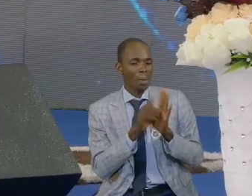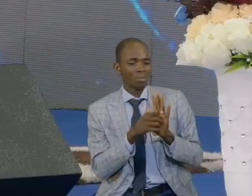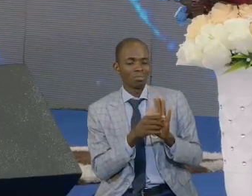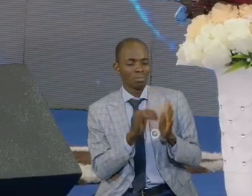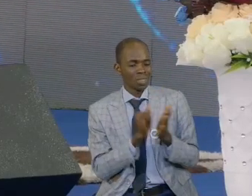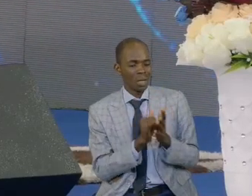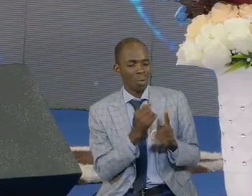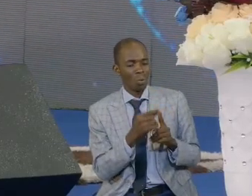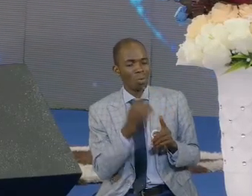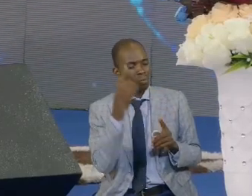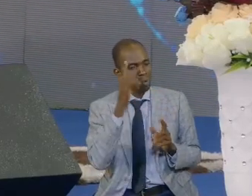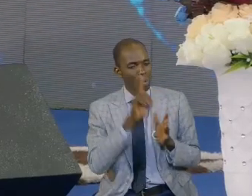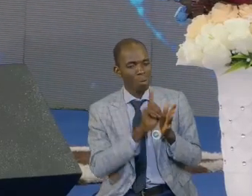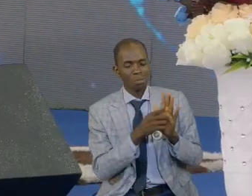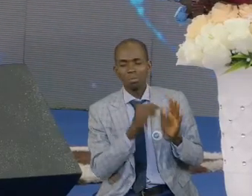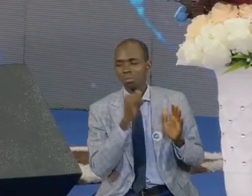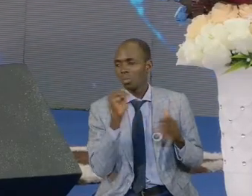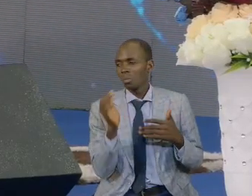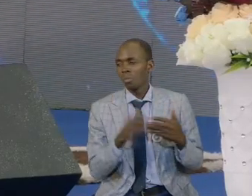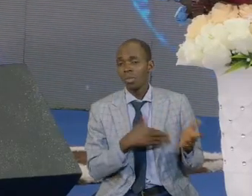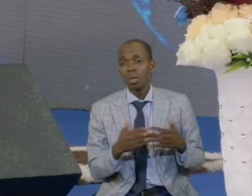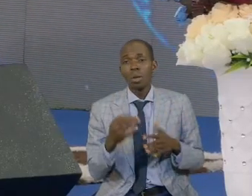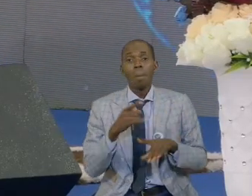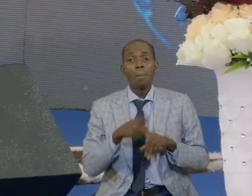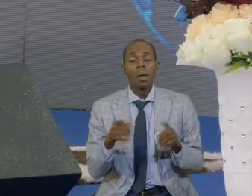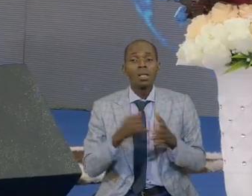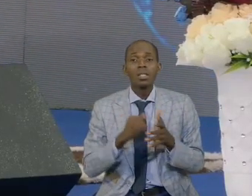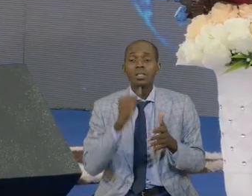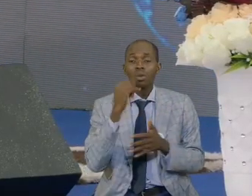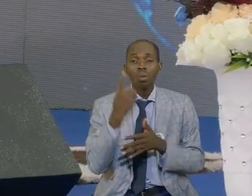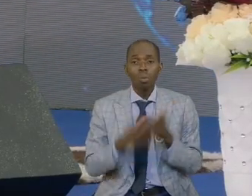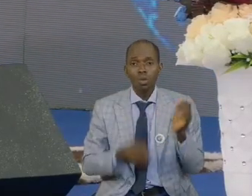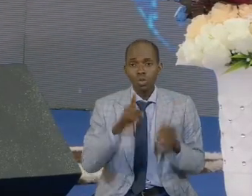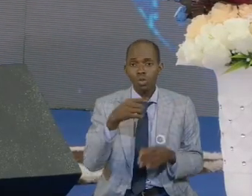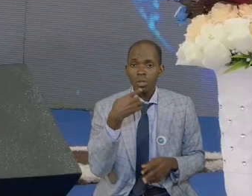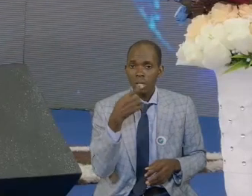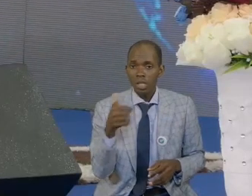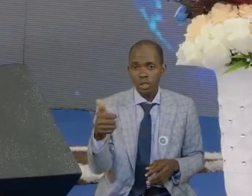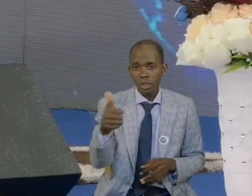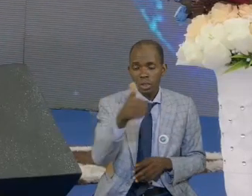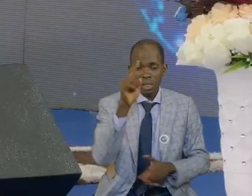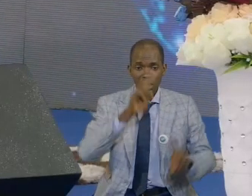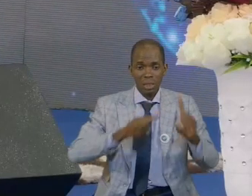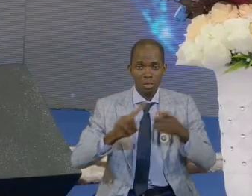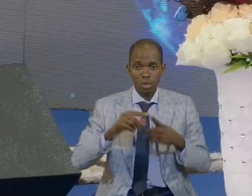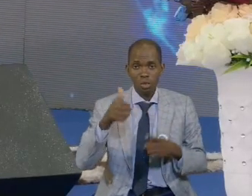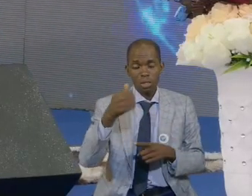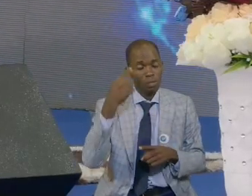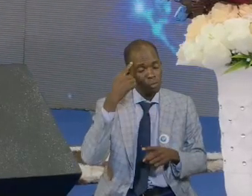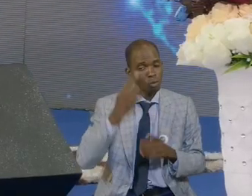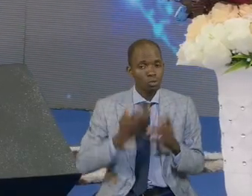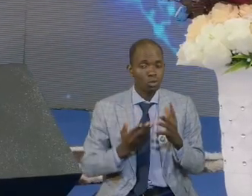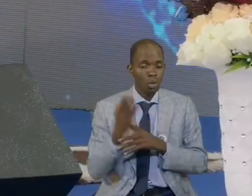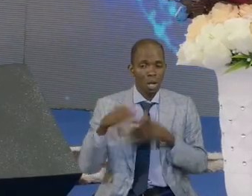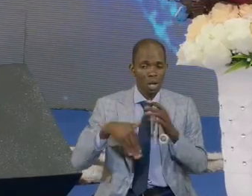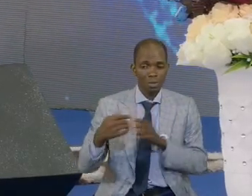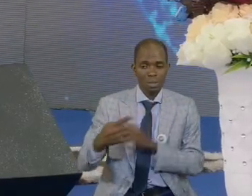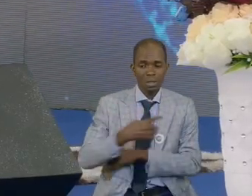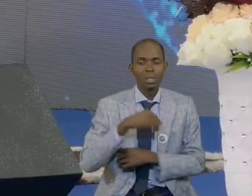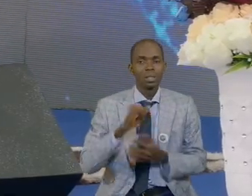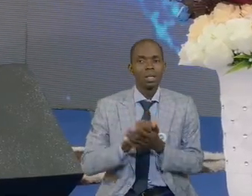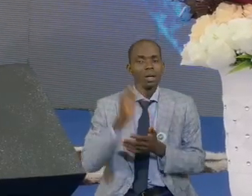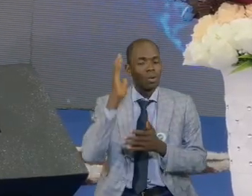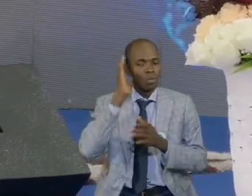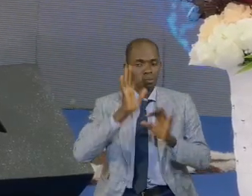you. It is what you tell yourself all through the day that's what defeats you.